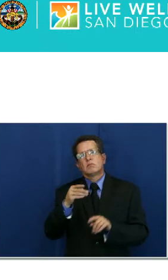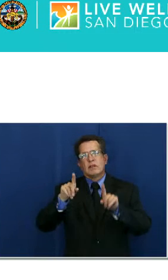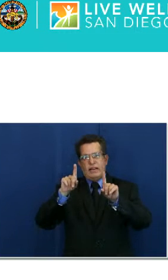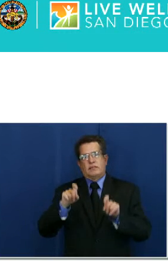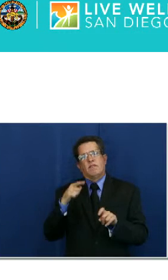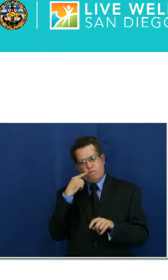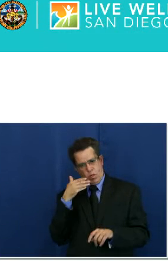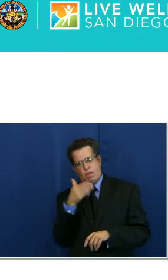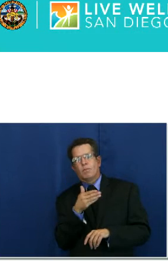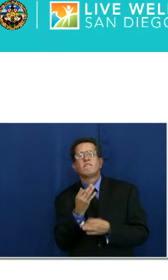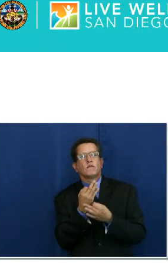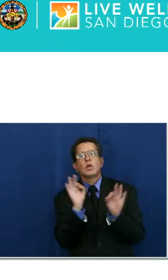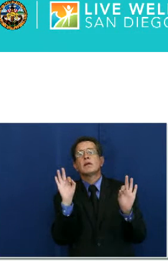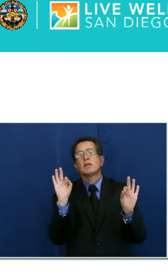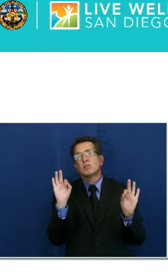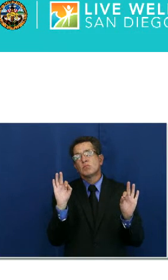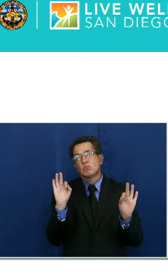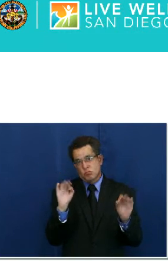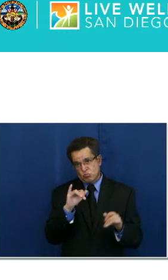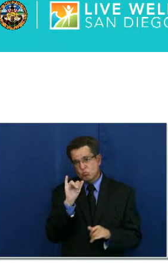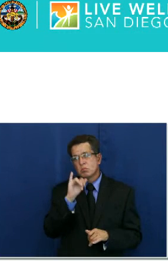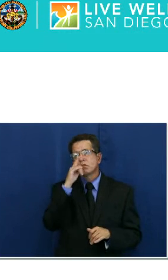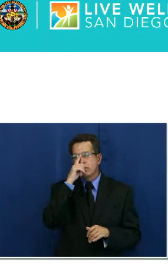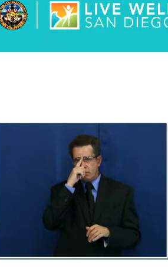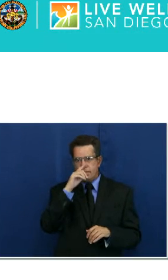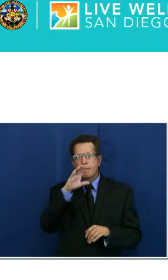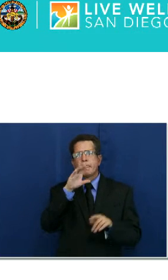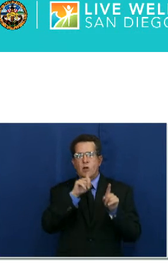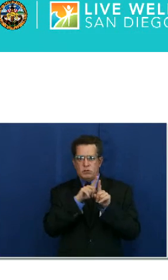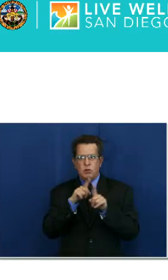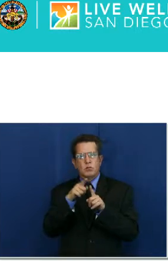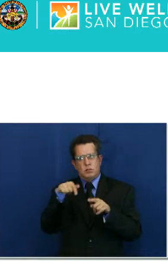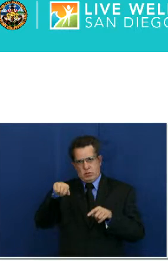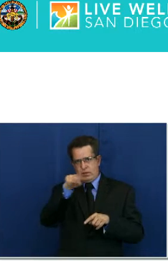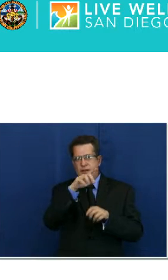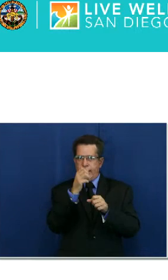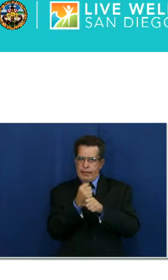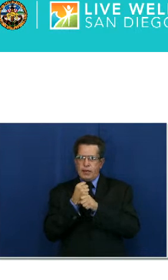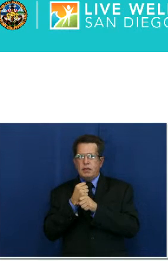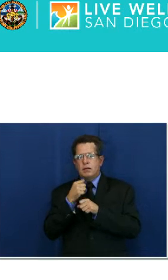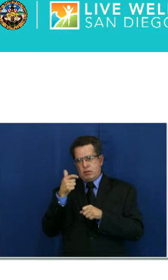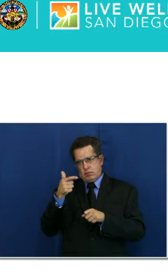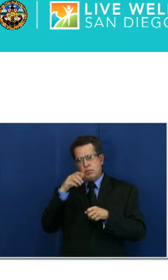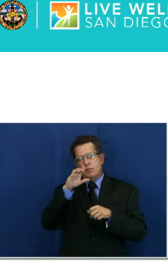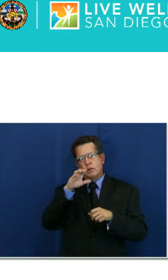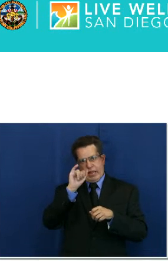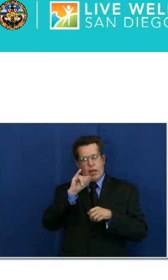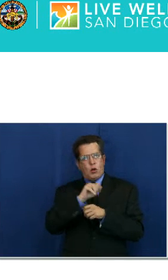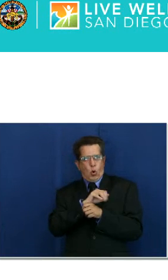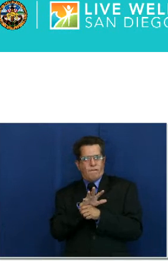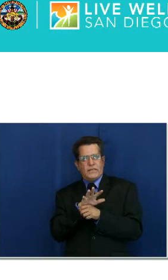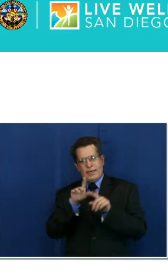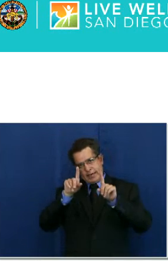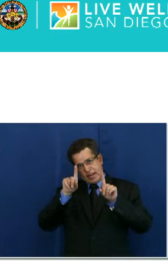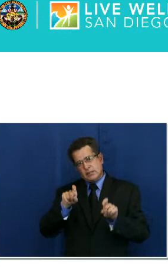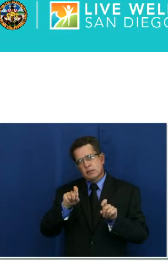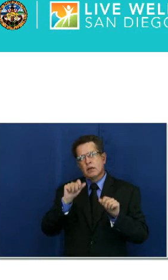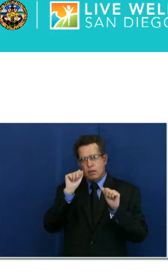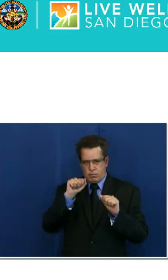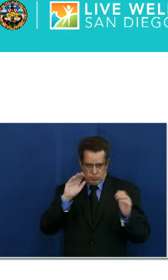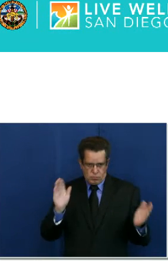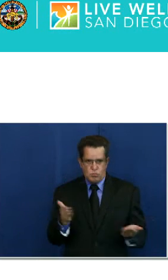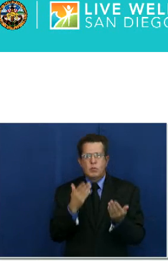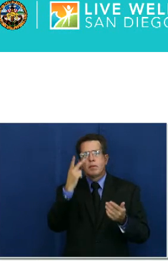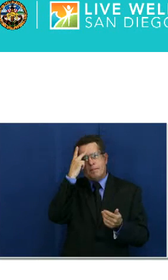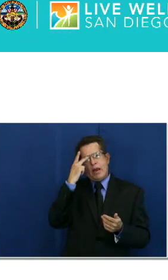free. Most students and their caregivers can receive the COVID-19 test, in fact, through Rady's. But again, we're encouraging parents